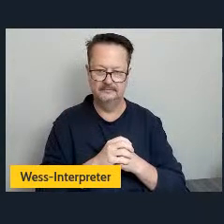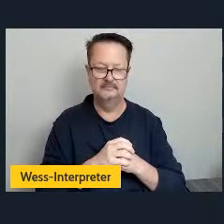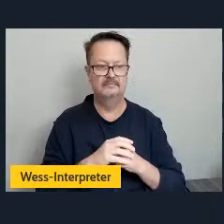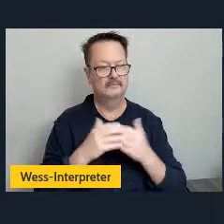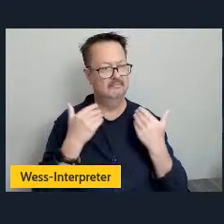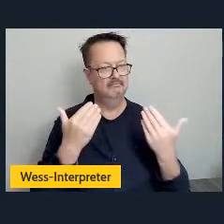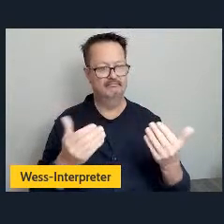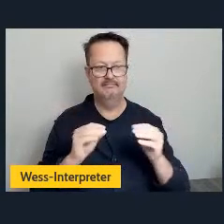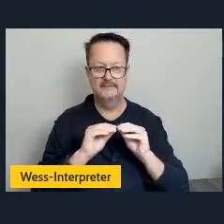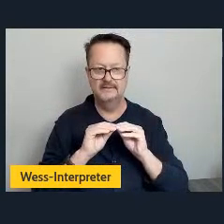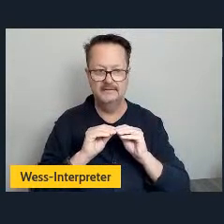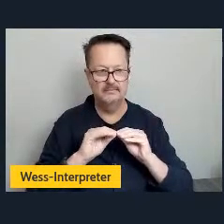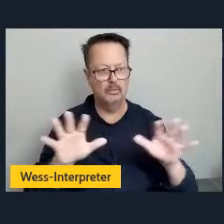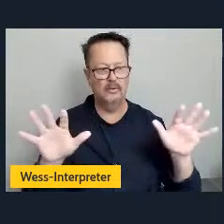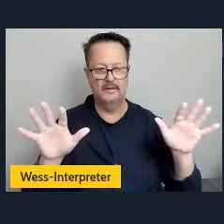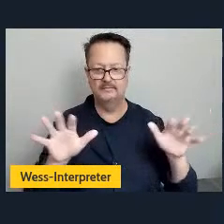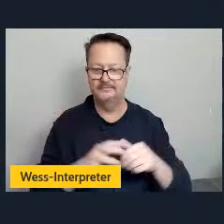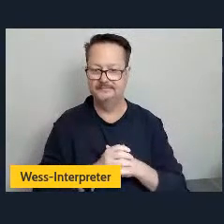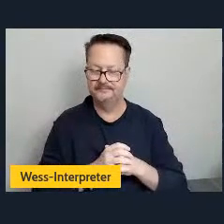deploy it.